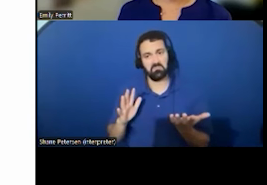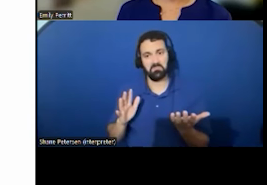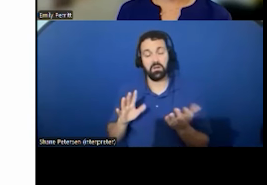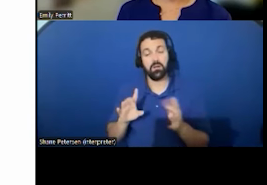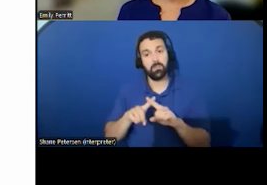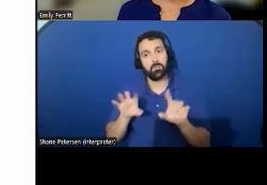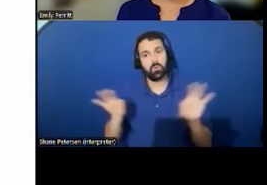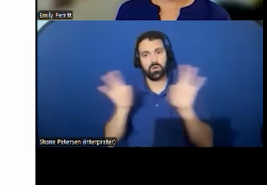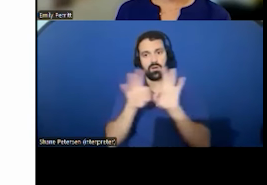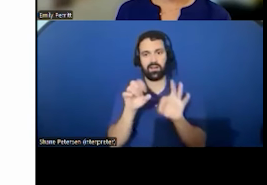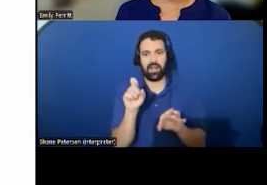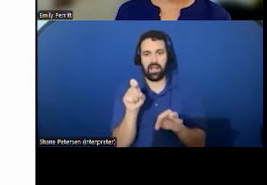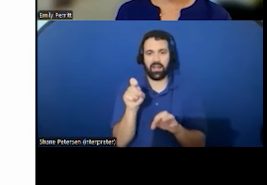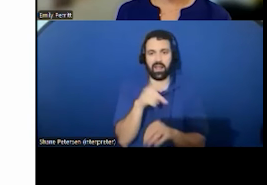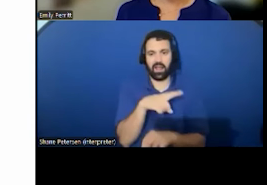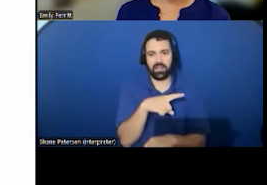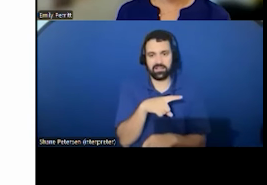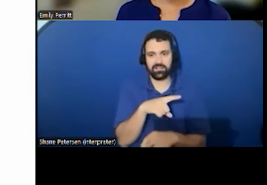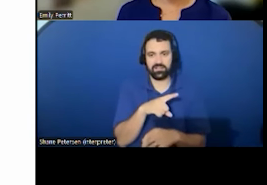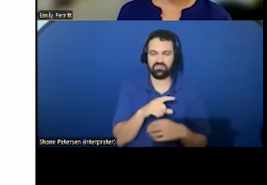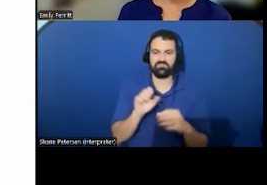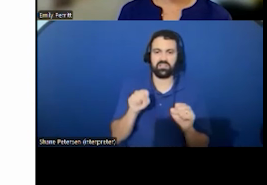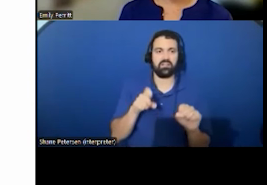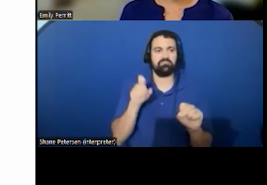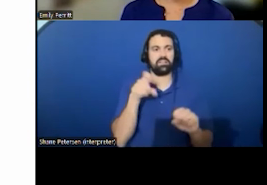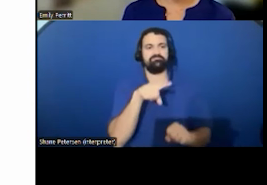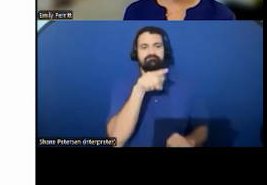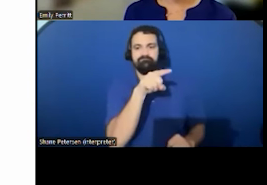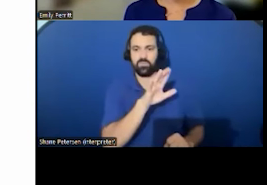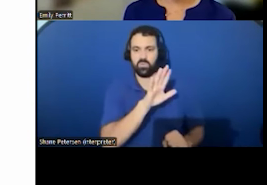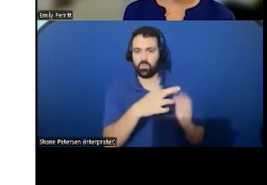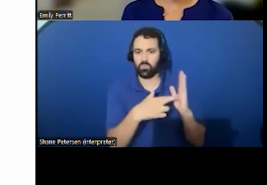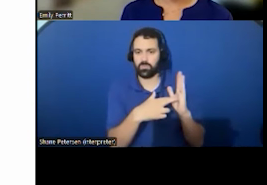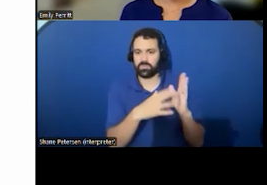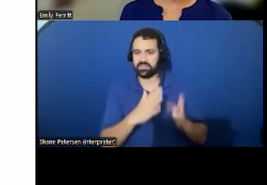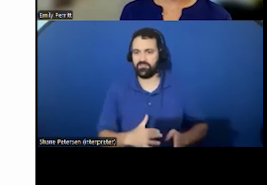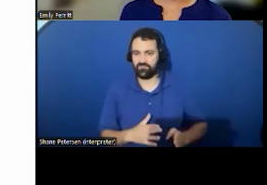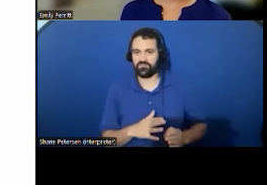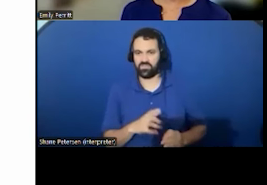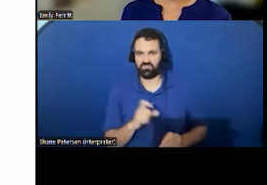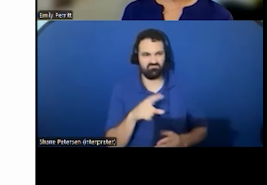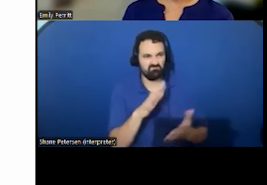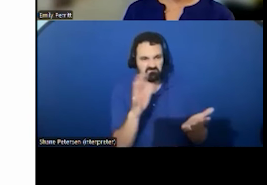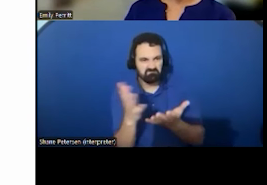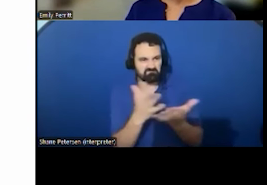ask your representative for that particular piece of software, or